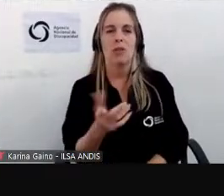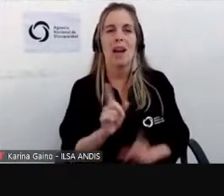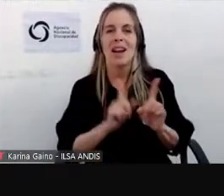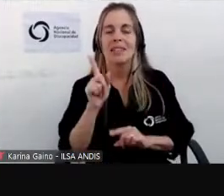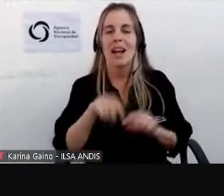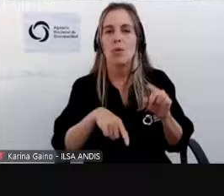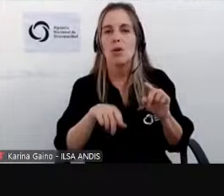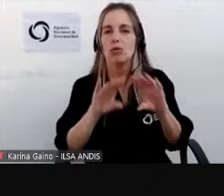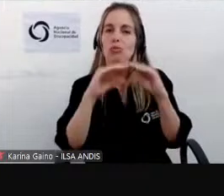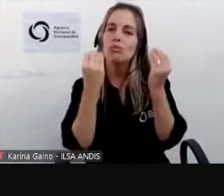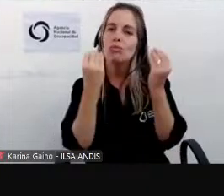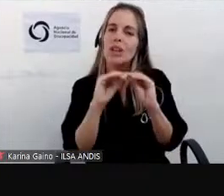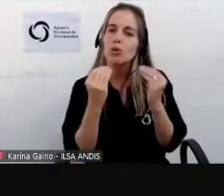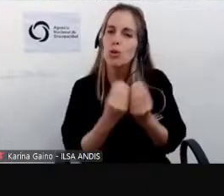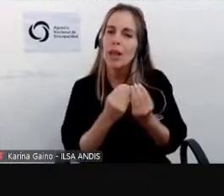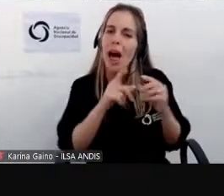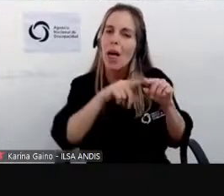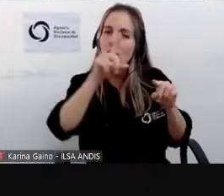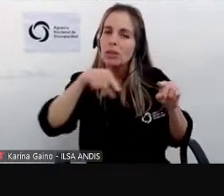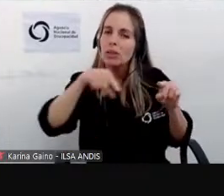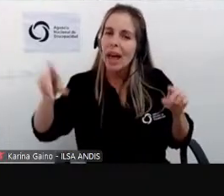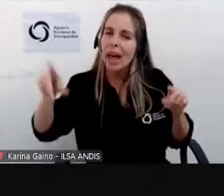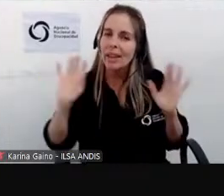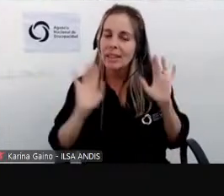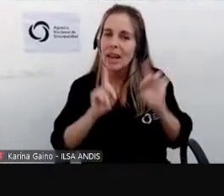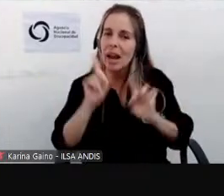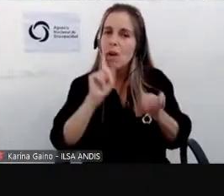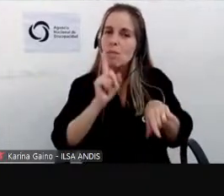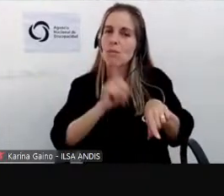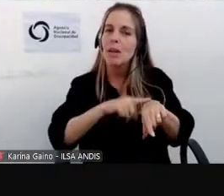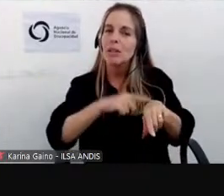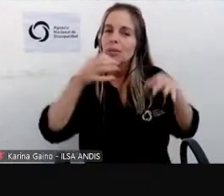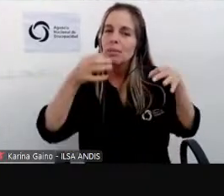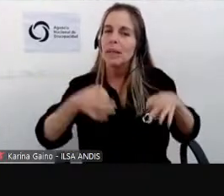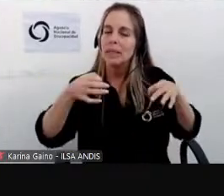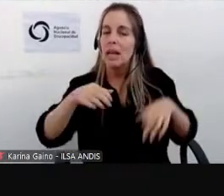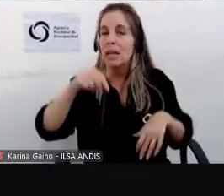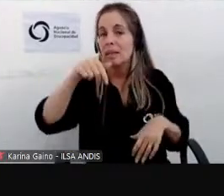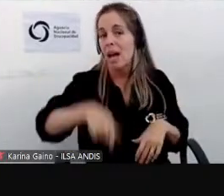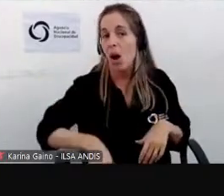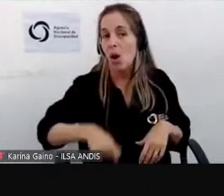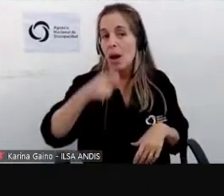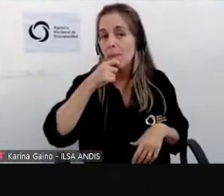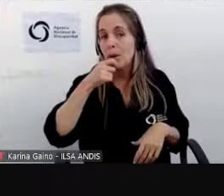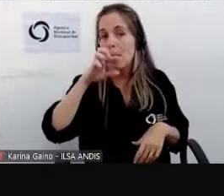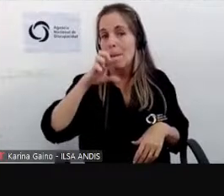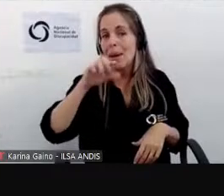I would like to show or share with you some statistics in terms of specific